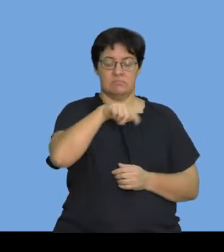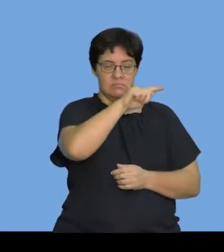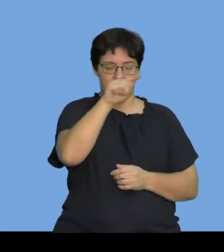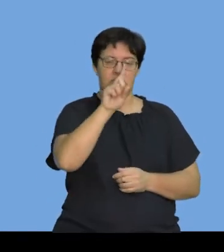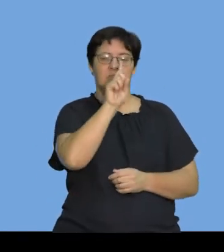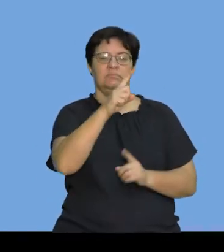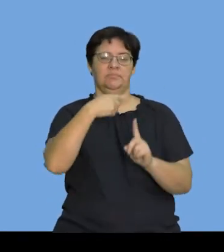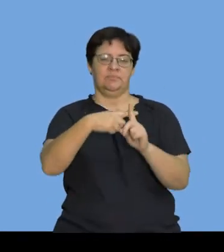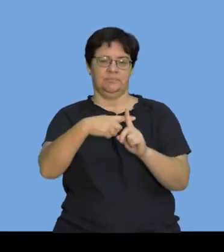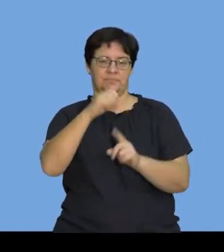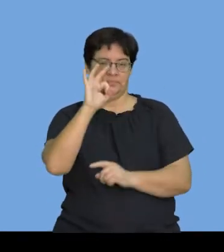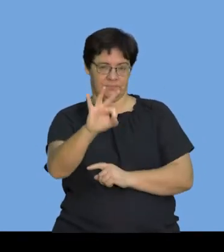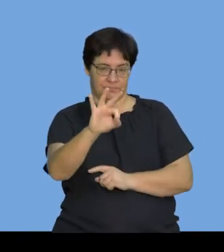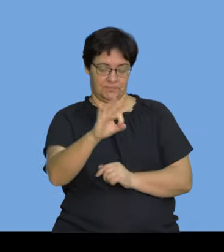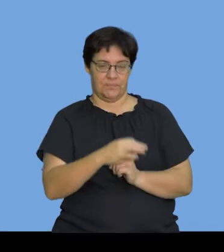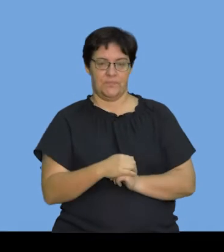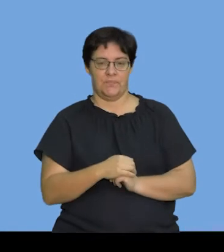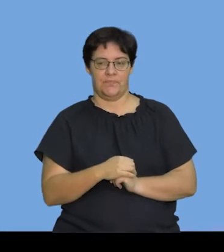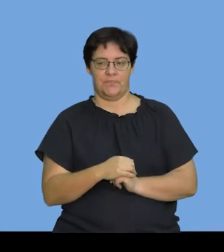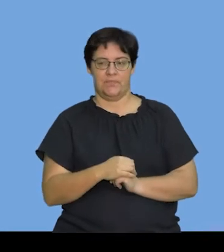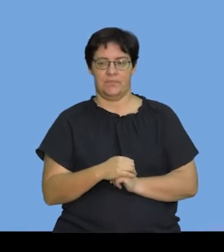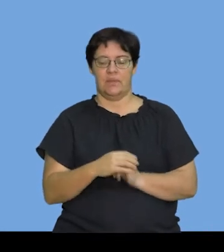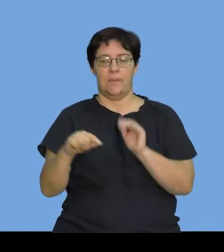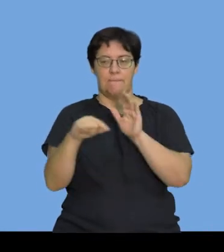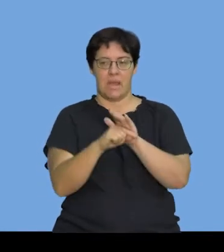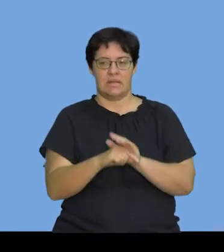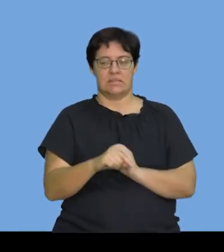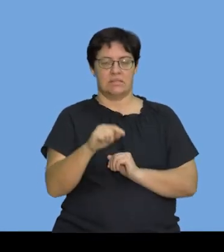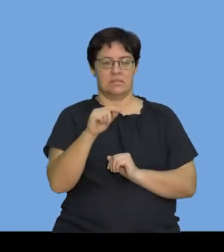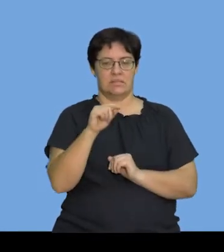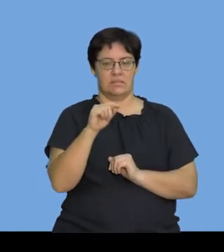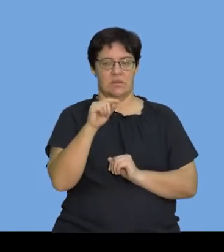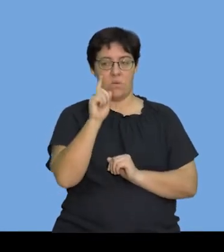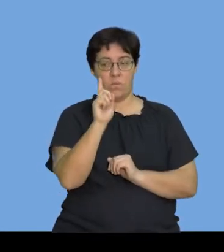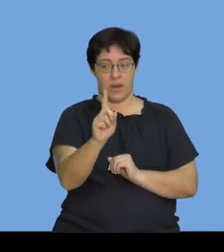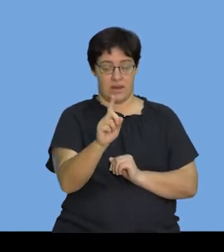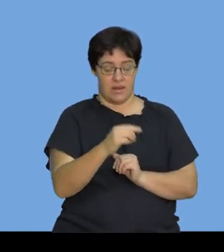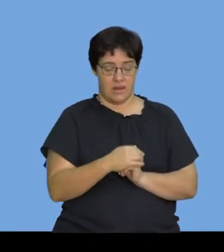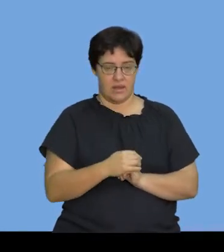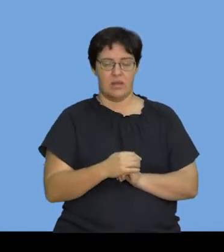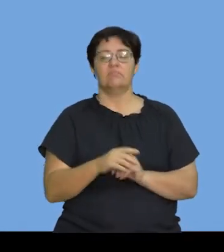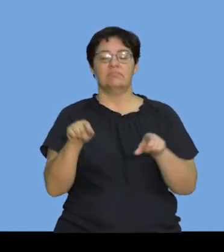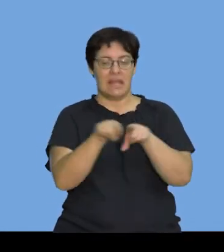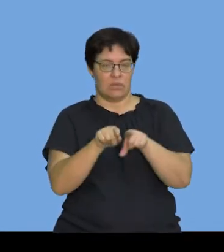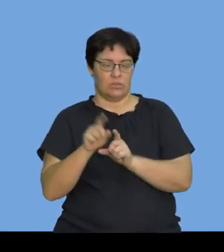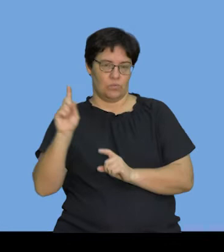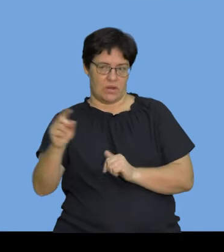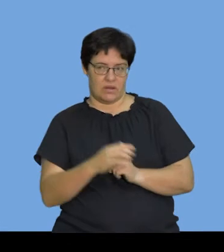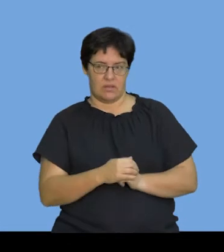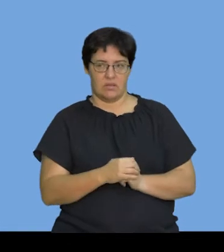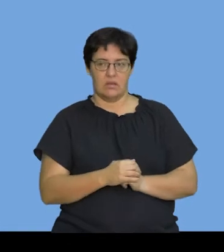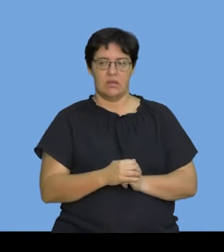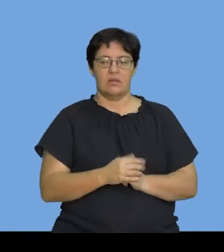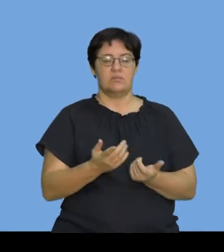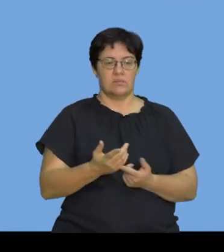plus 3, and then minus 1, and this must be equal to 1. So square root of 1 plus